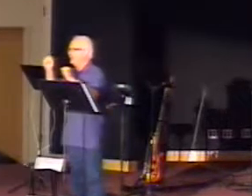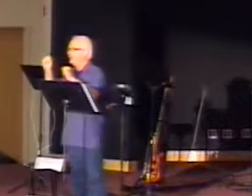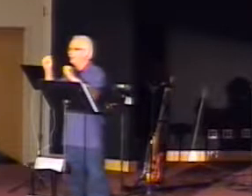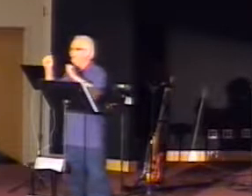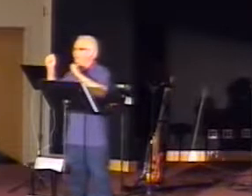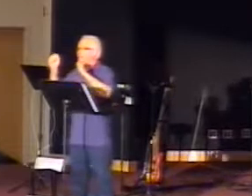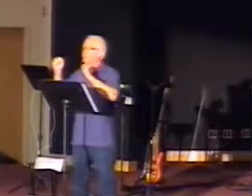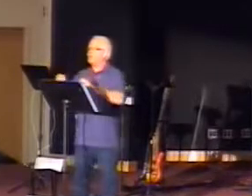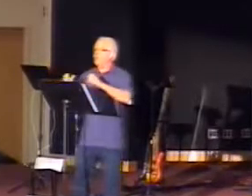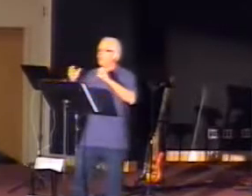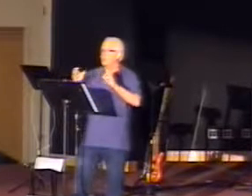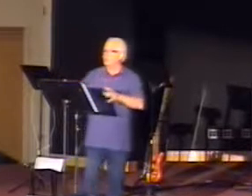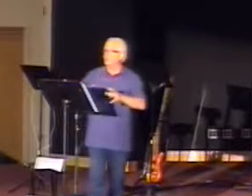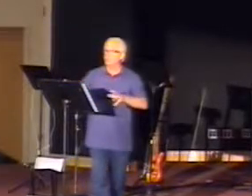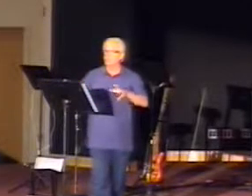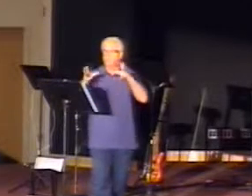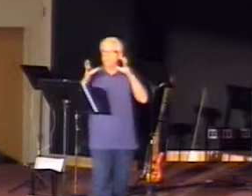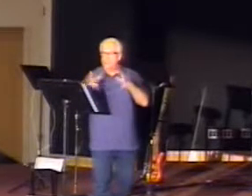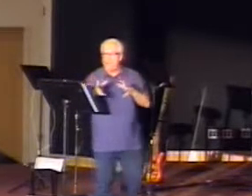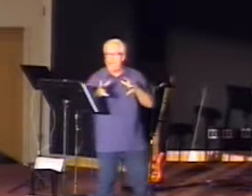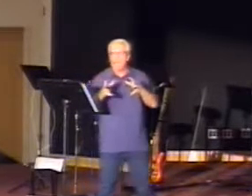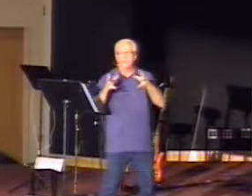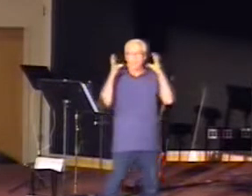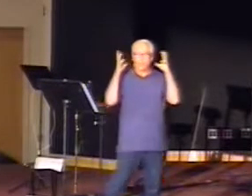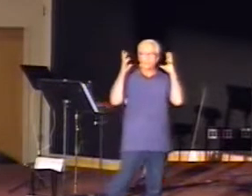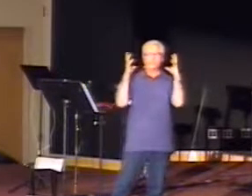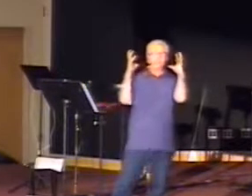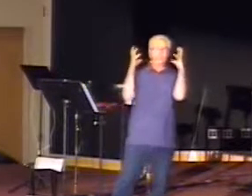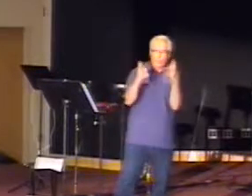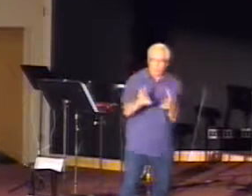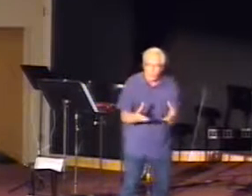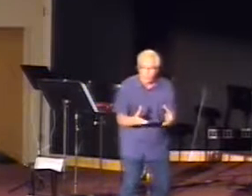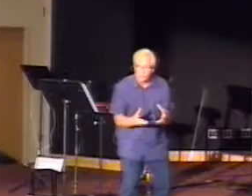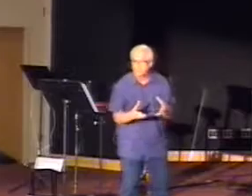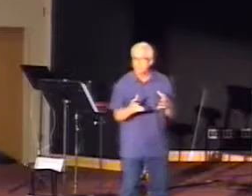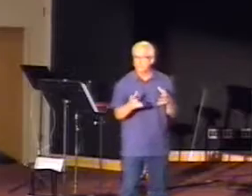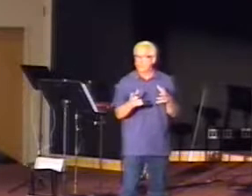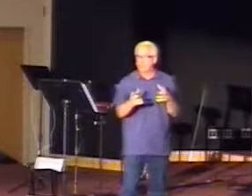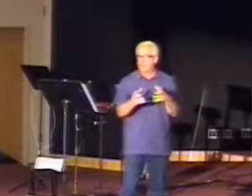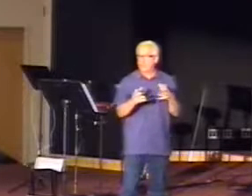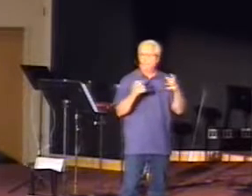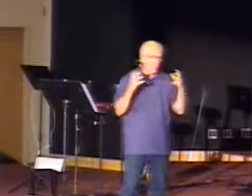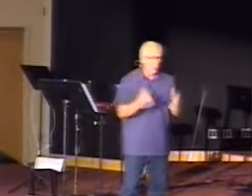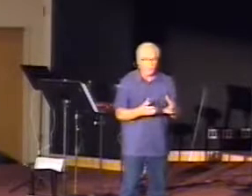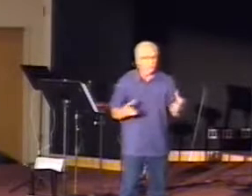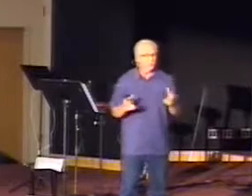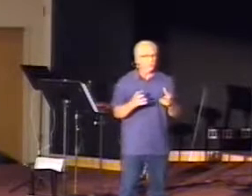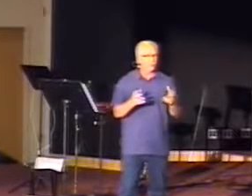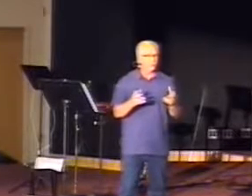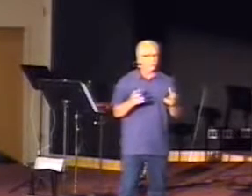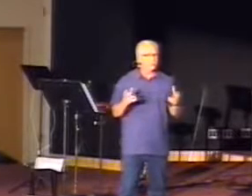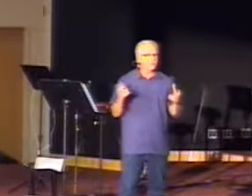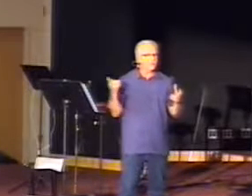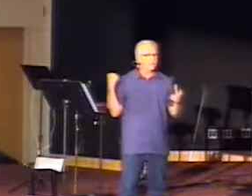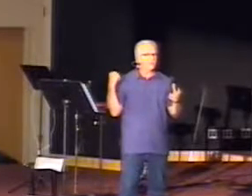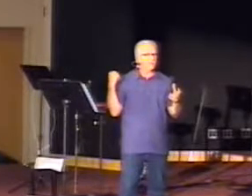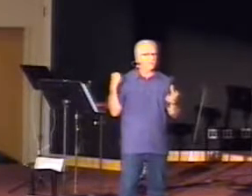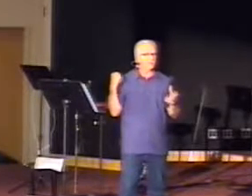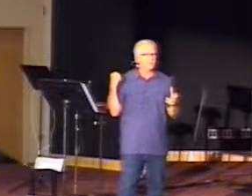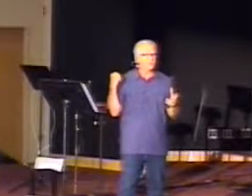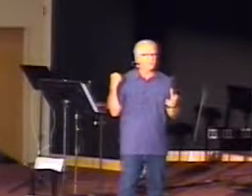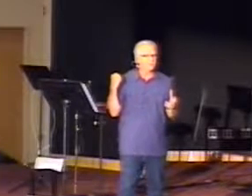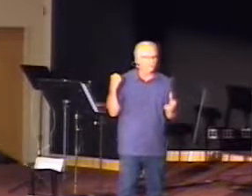And this job that I took on, the guy, the boss, was brutal. I mean, nobody wanted to work there once you get